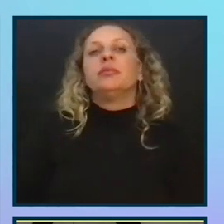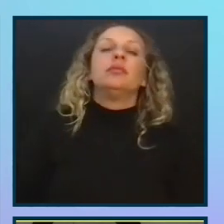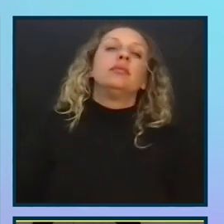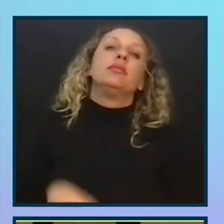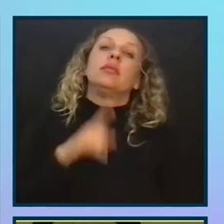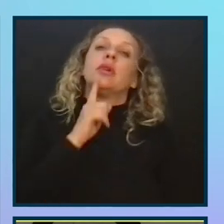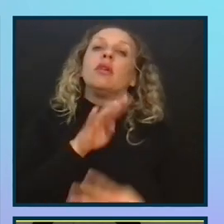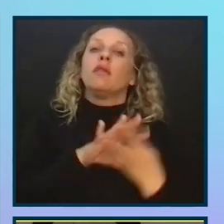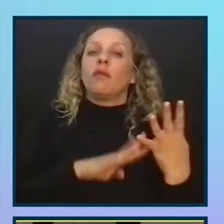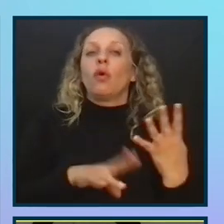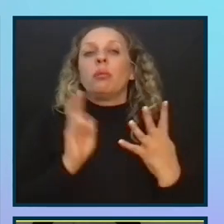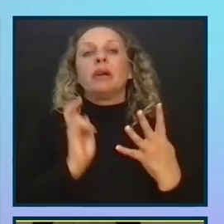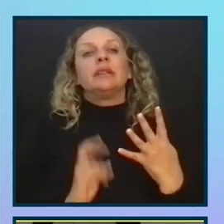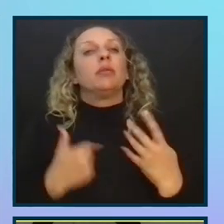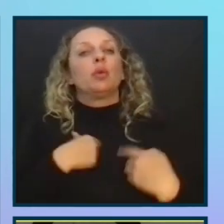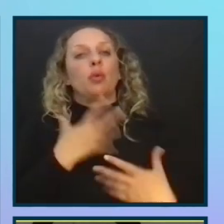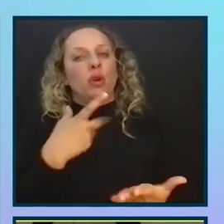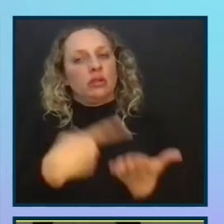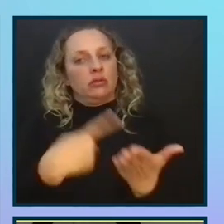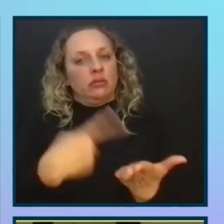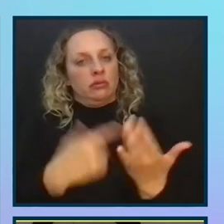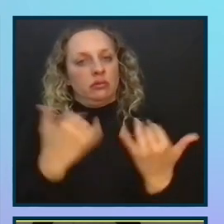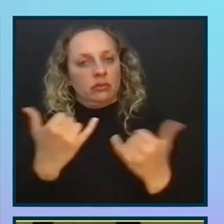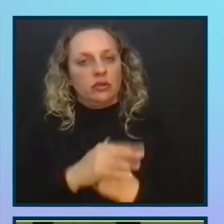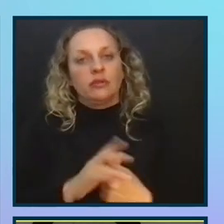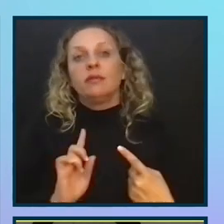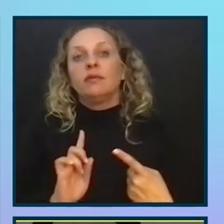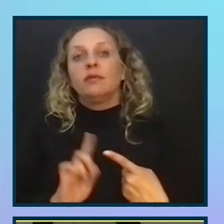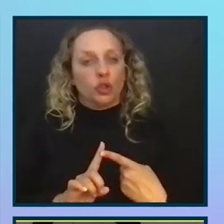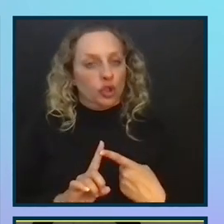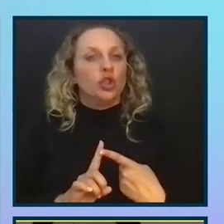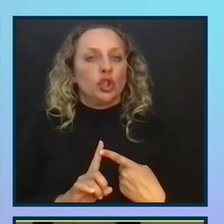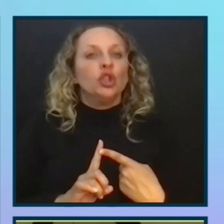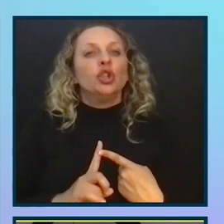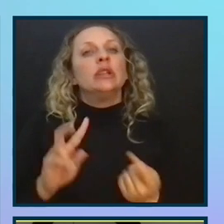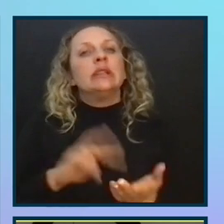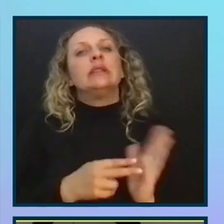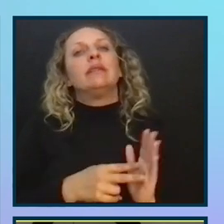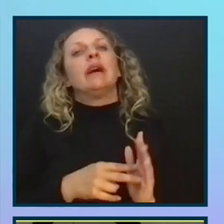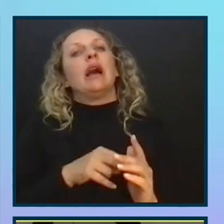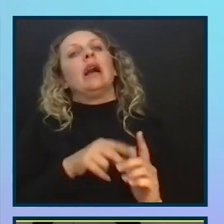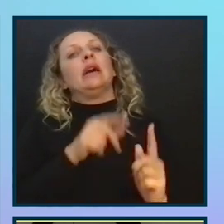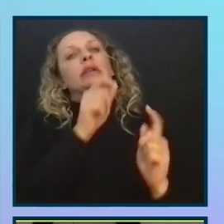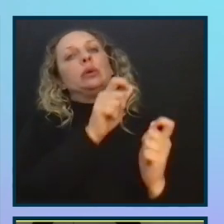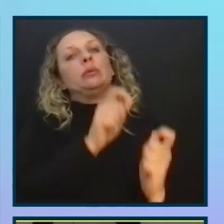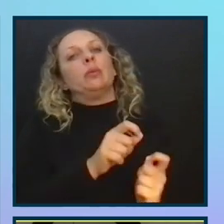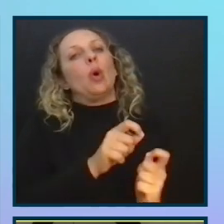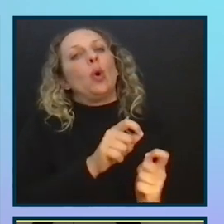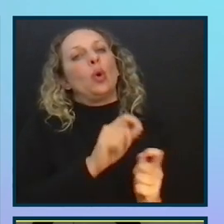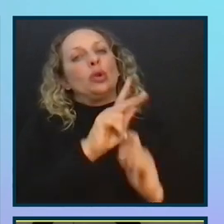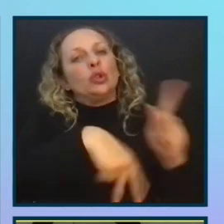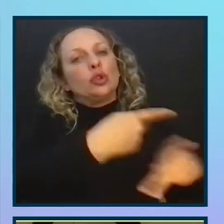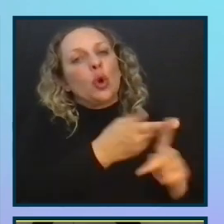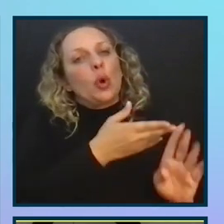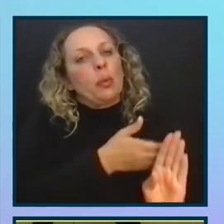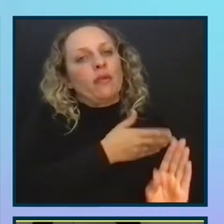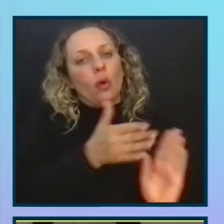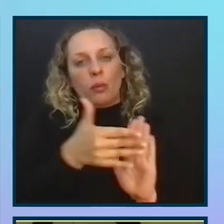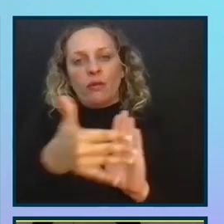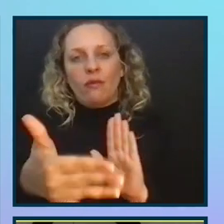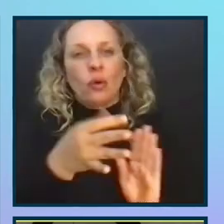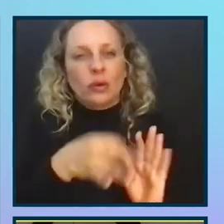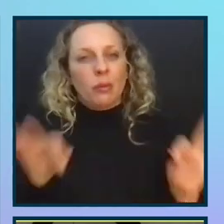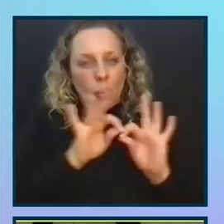There are four main topics we would love to discuss today. First, why defining component scope before moving forward is important,